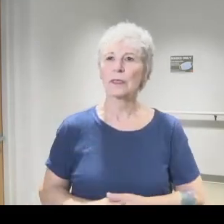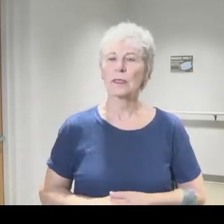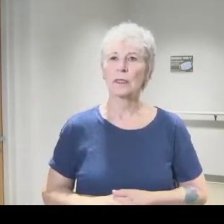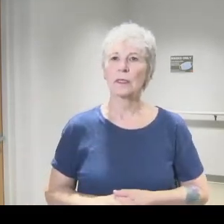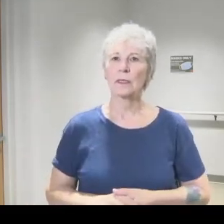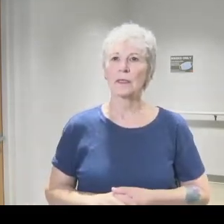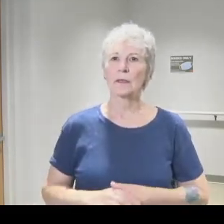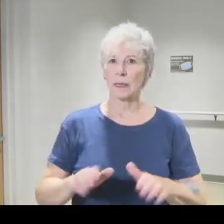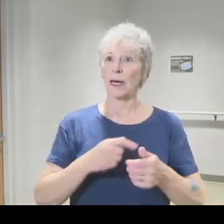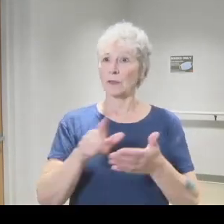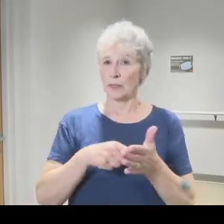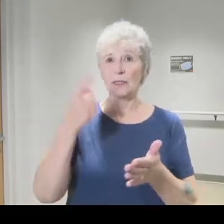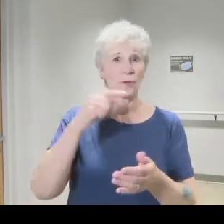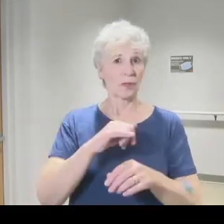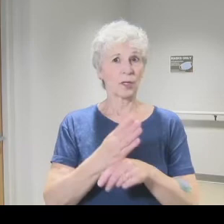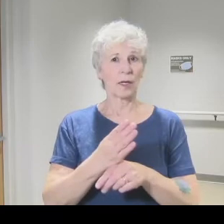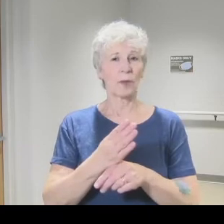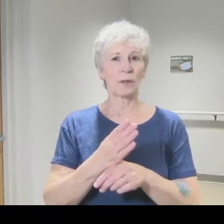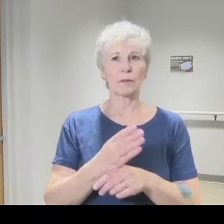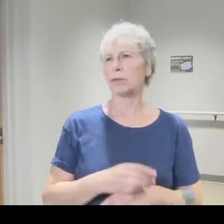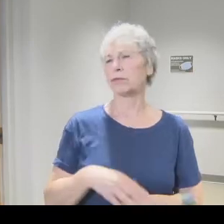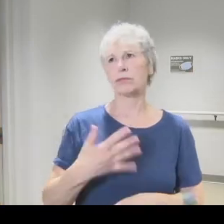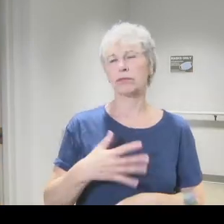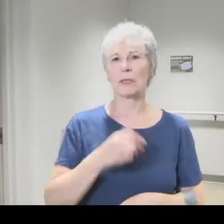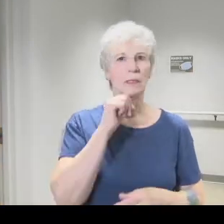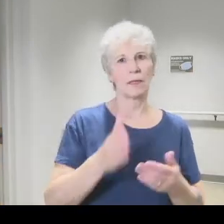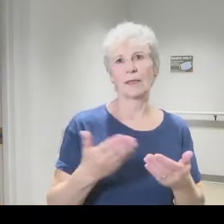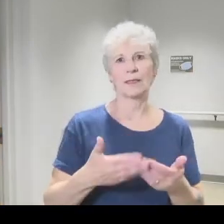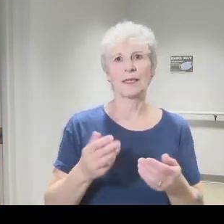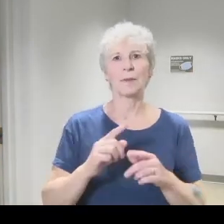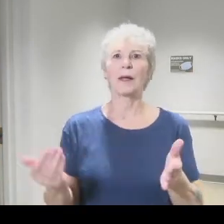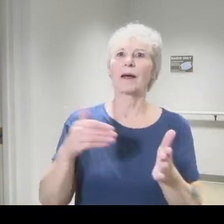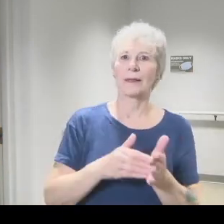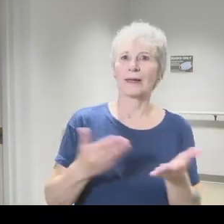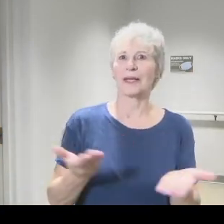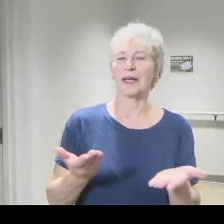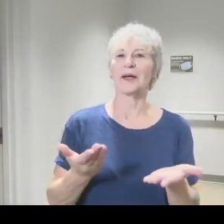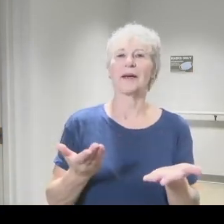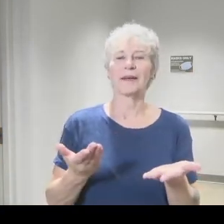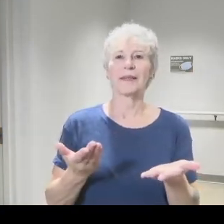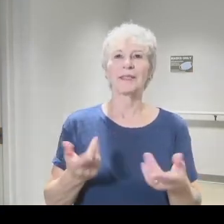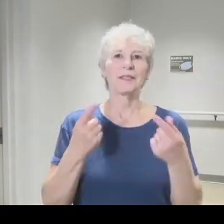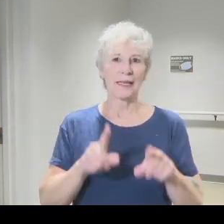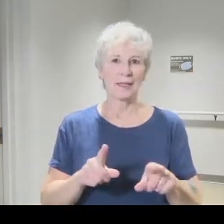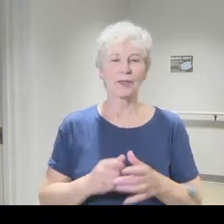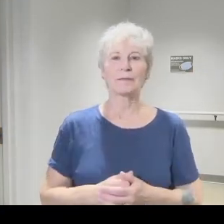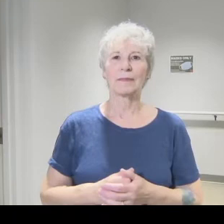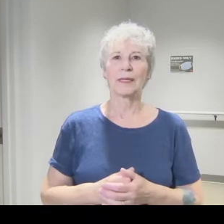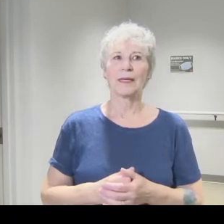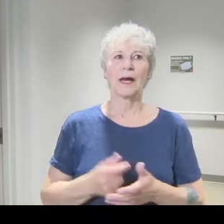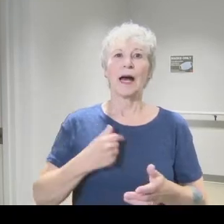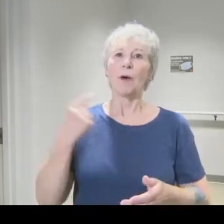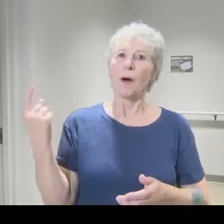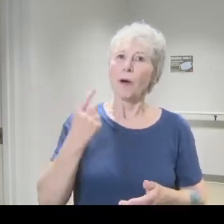How's this for a task, right? Not an easy one, but here is the antidote again. "Behold, I will be with you always to the end of the